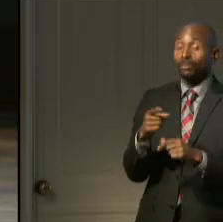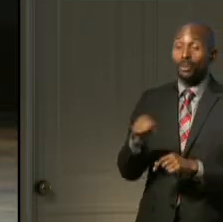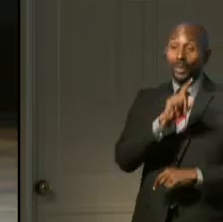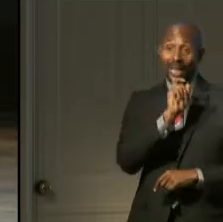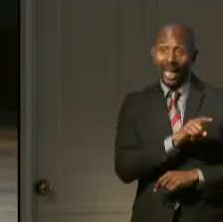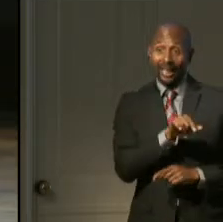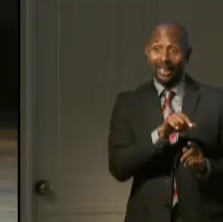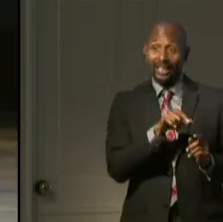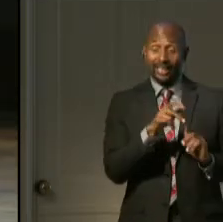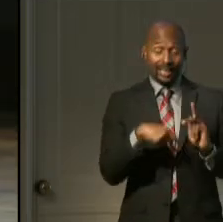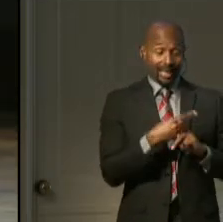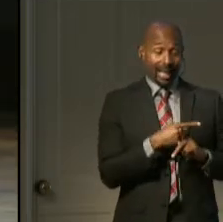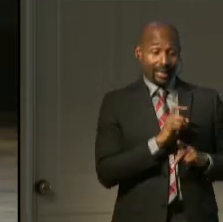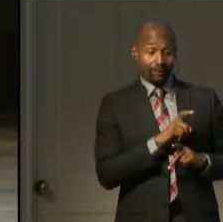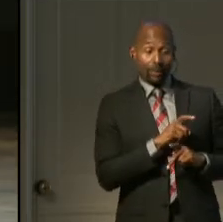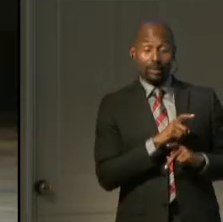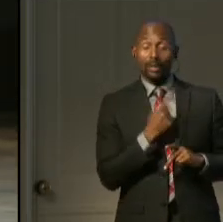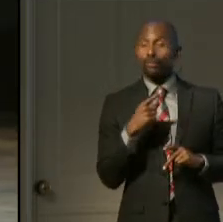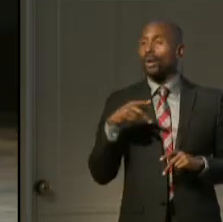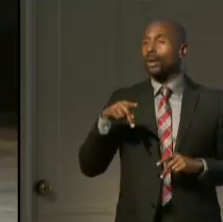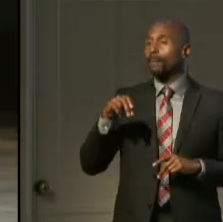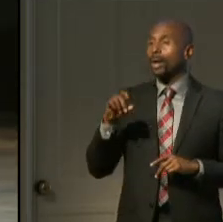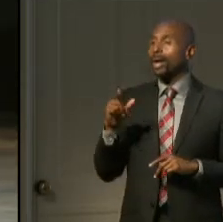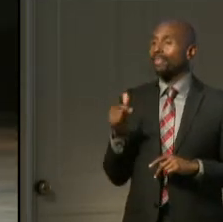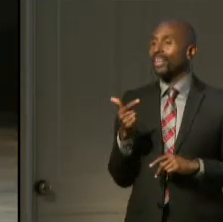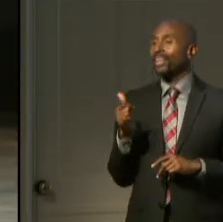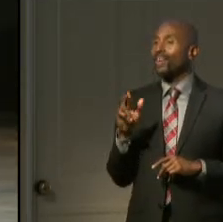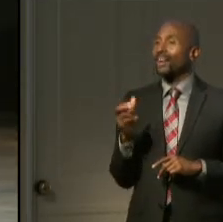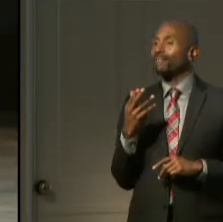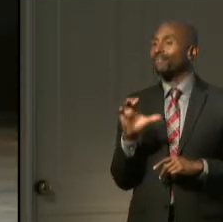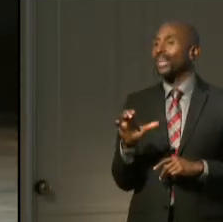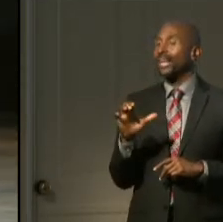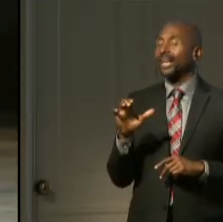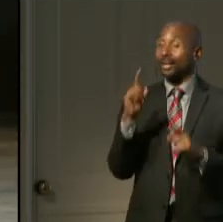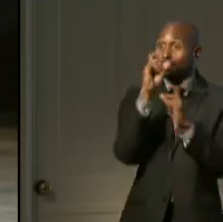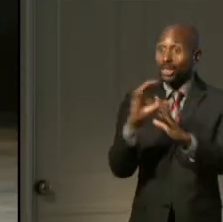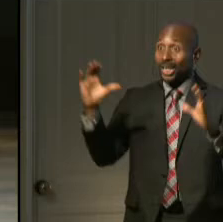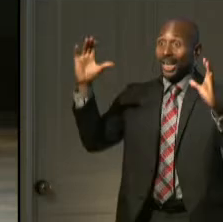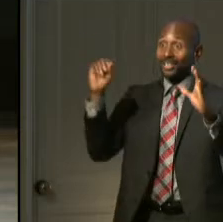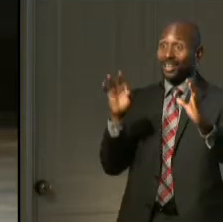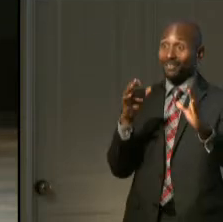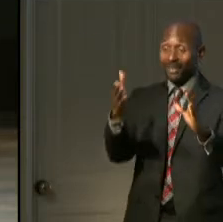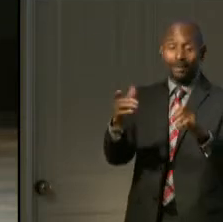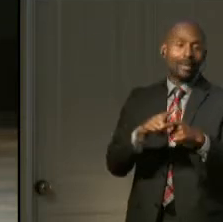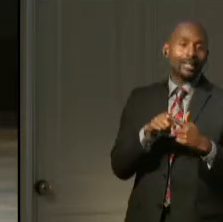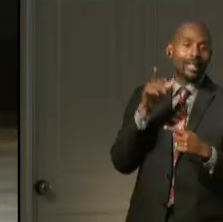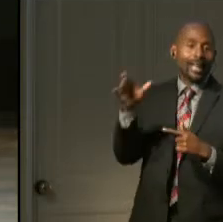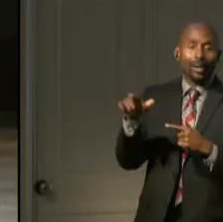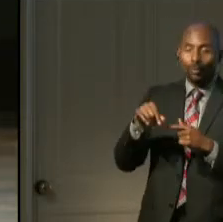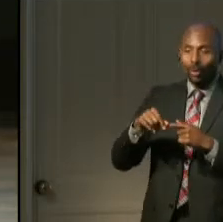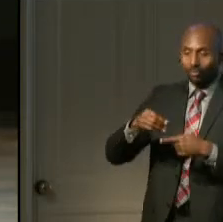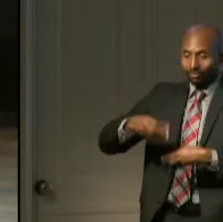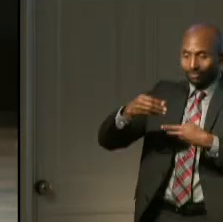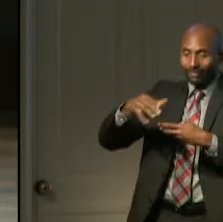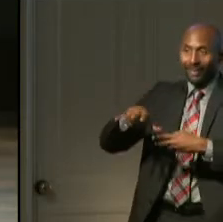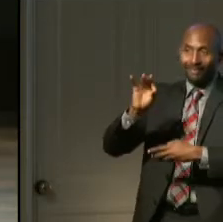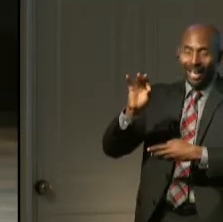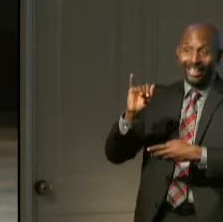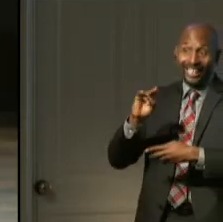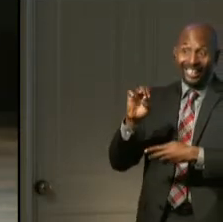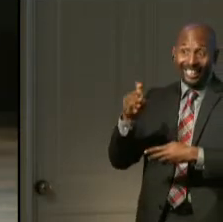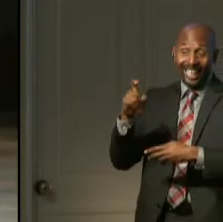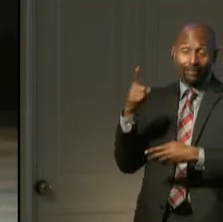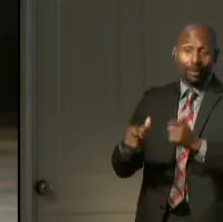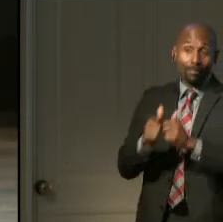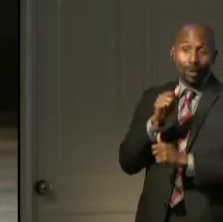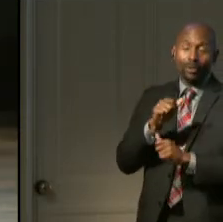this kind of holographic projection of them, and then it'll index into the most relevant answer it thinks it has. If it doesn't think it has one, then it plays